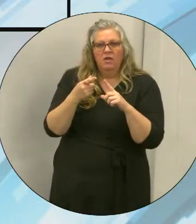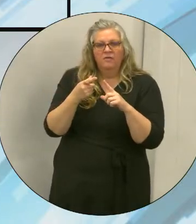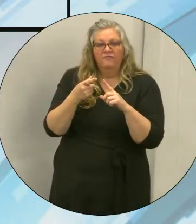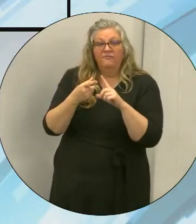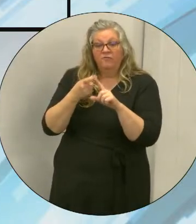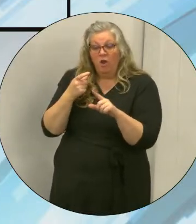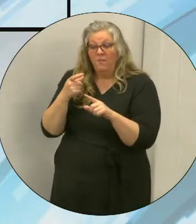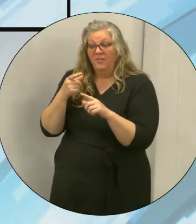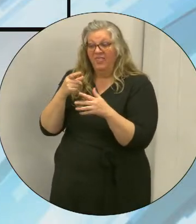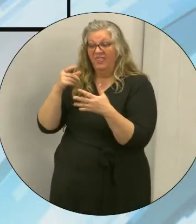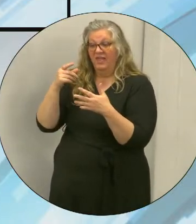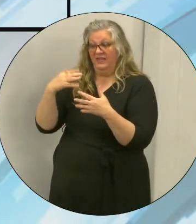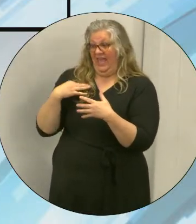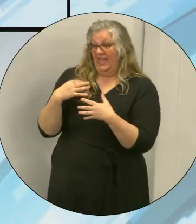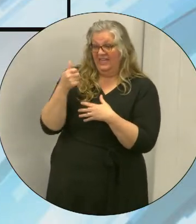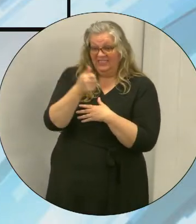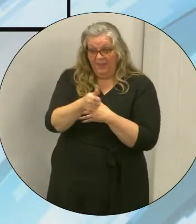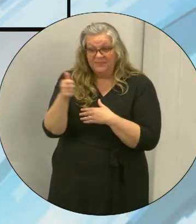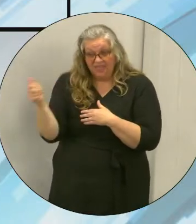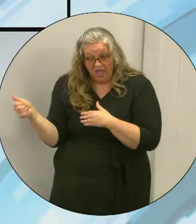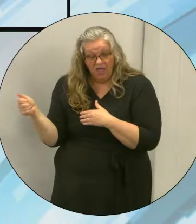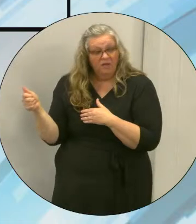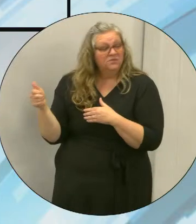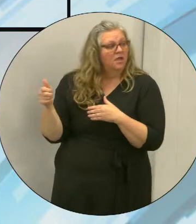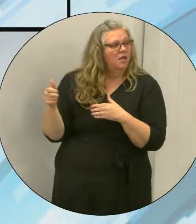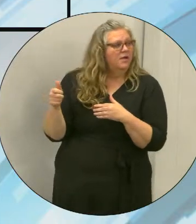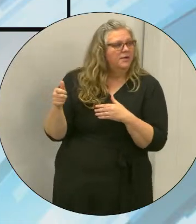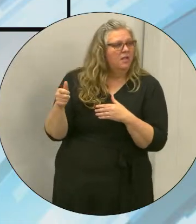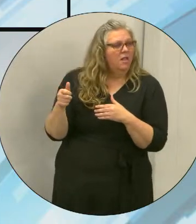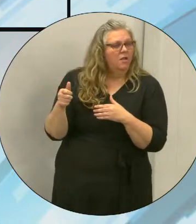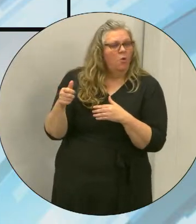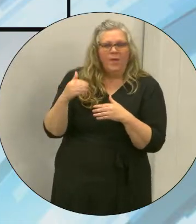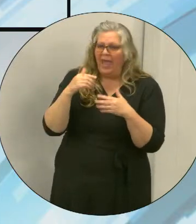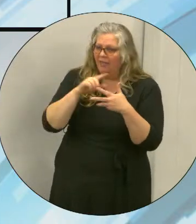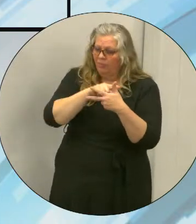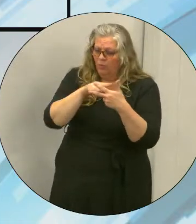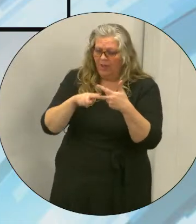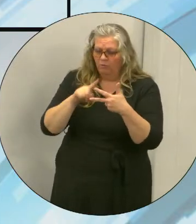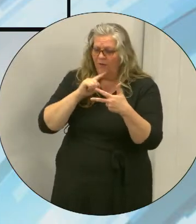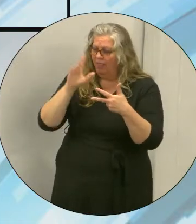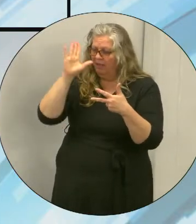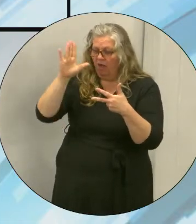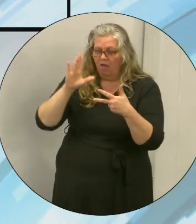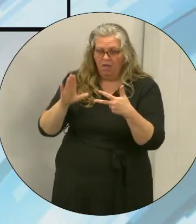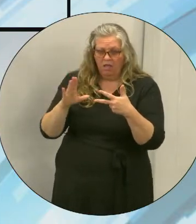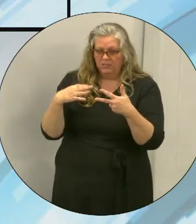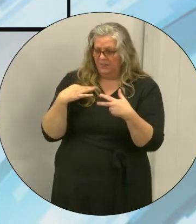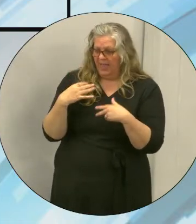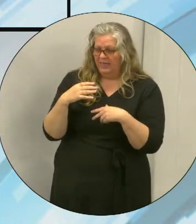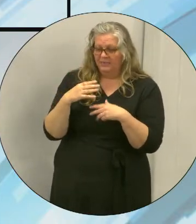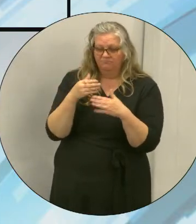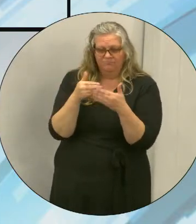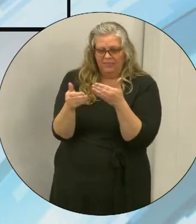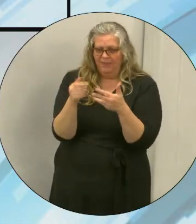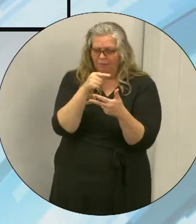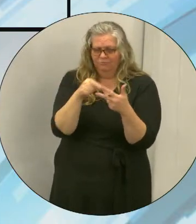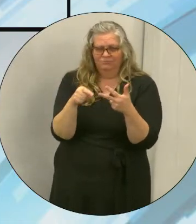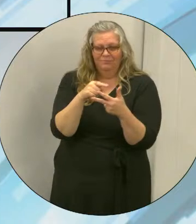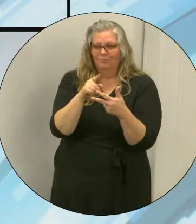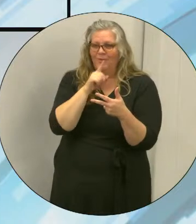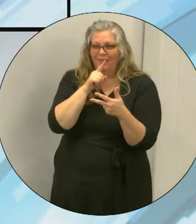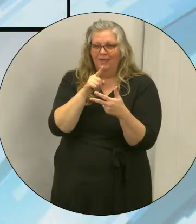And as everybody already mentioned, we have 3 really strong candidates. And so I think no matter which direction we go, we're going to have